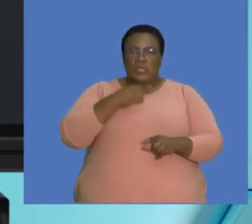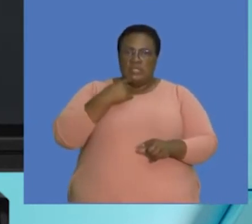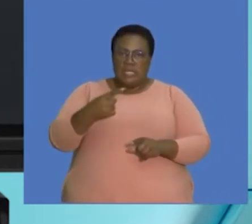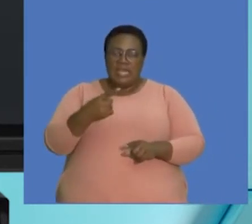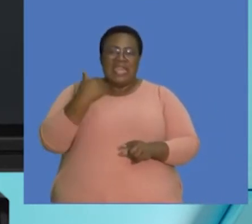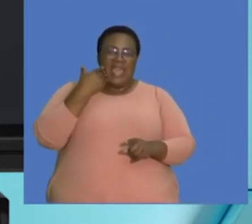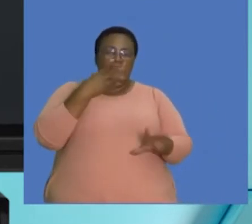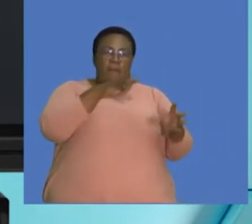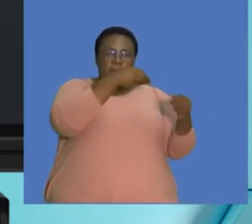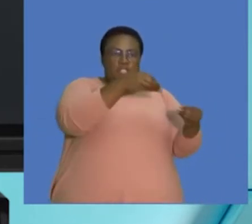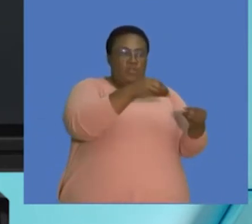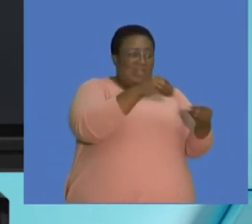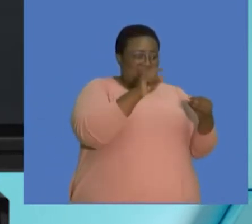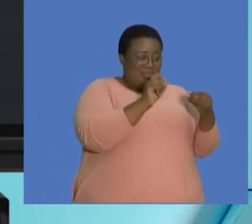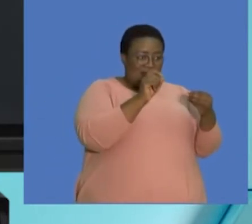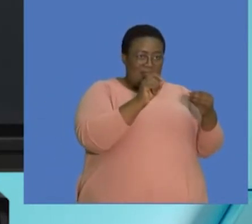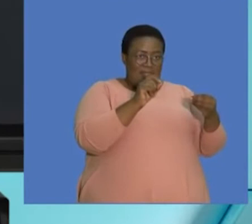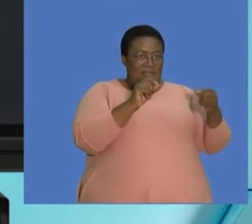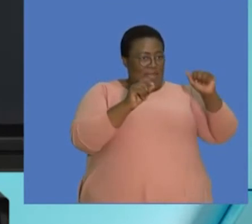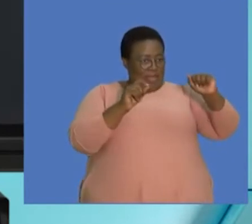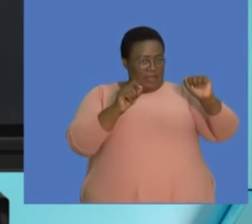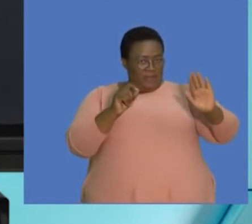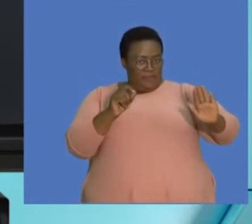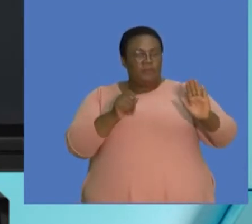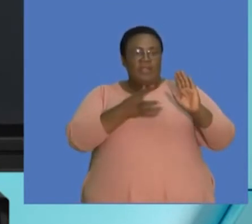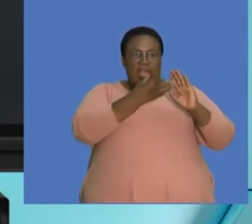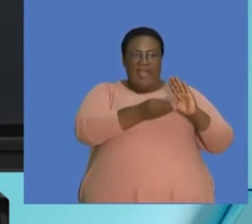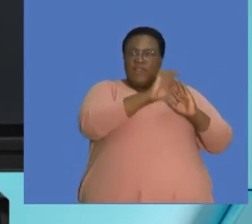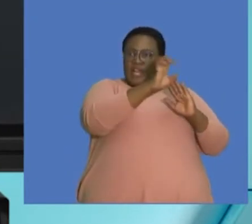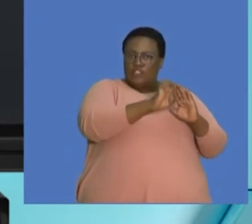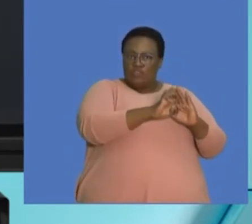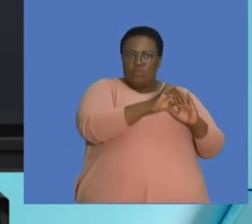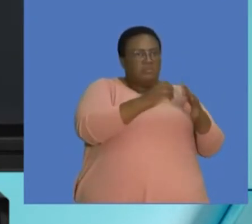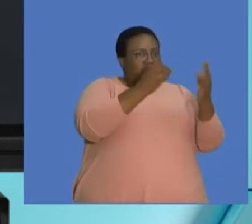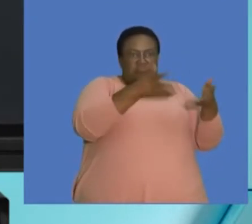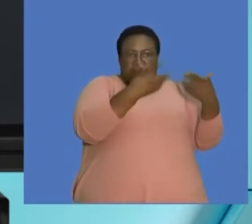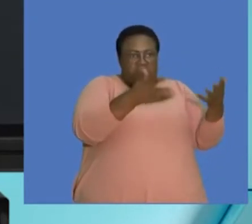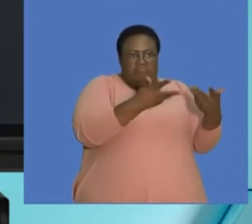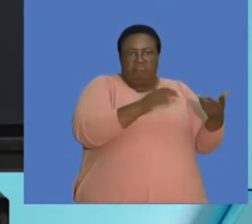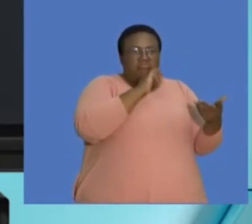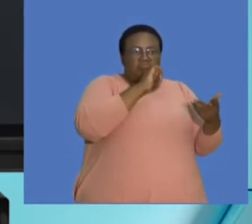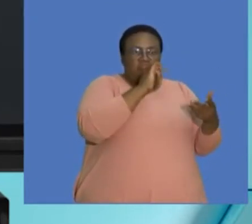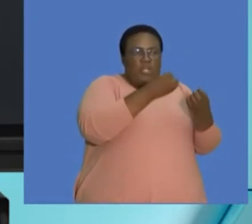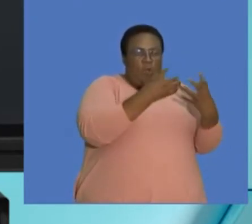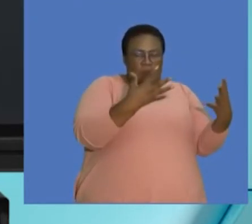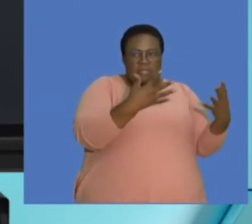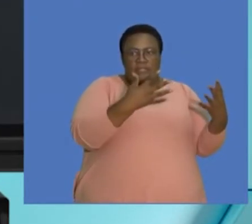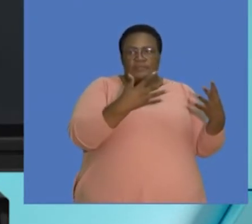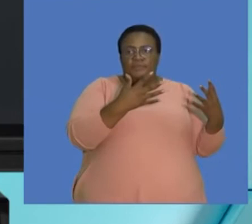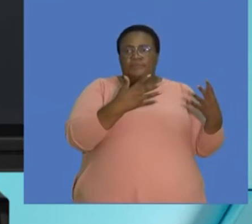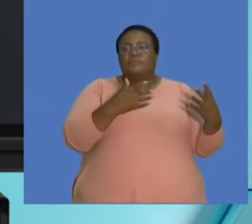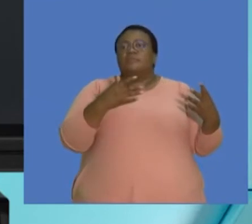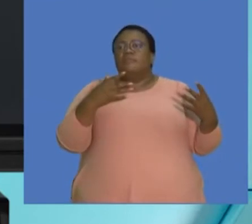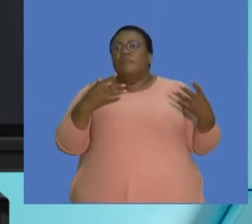if material A has got X number of electrons and in excess, and then say for